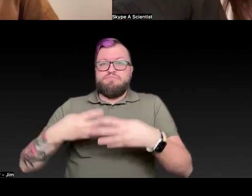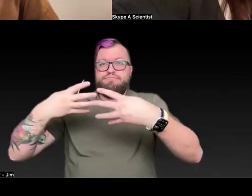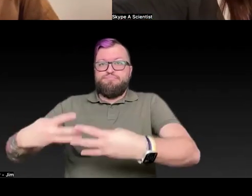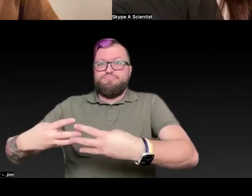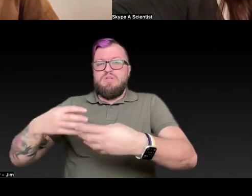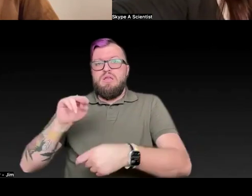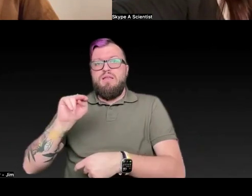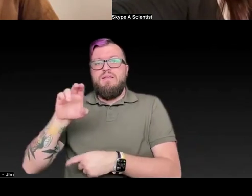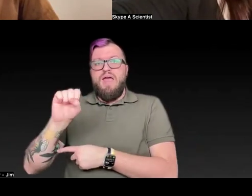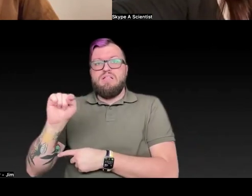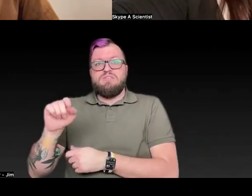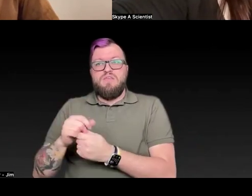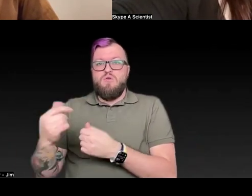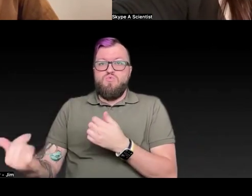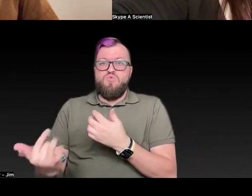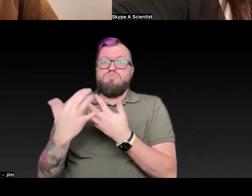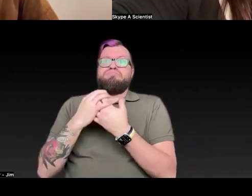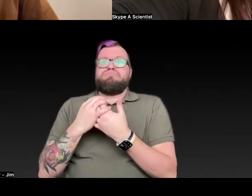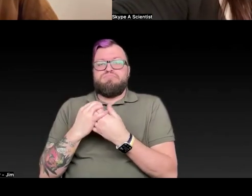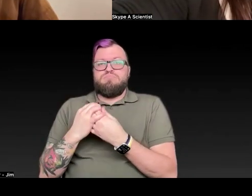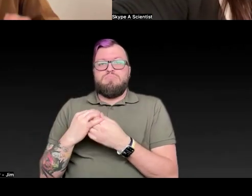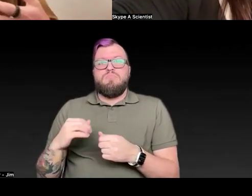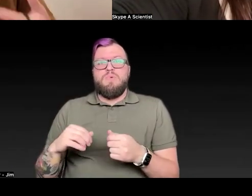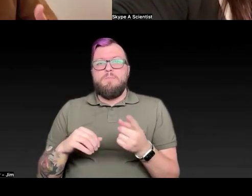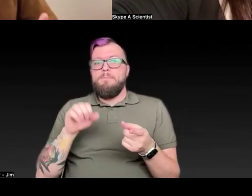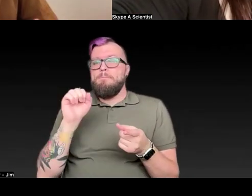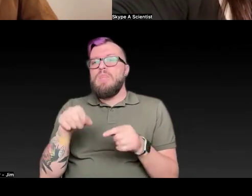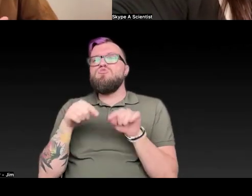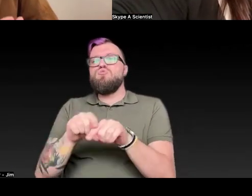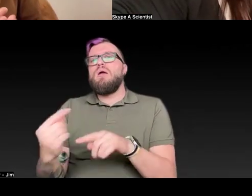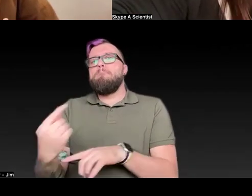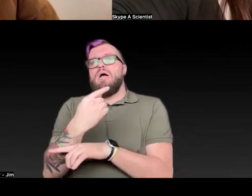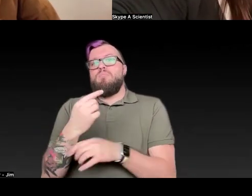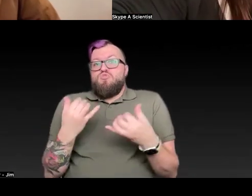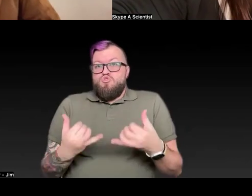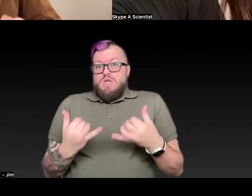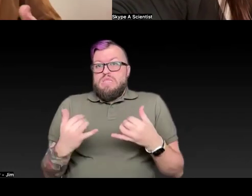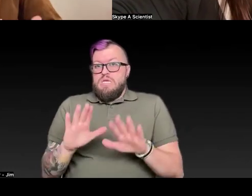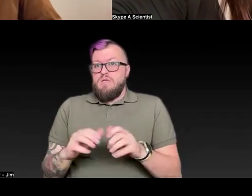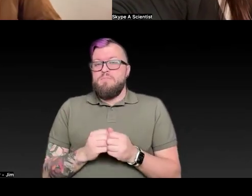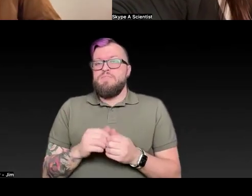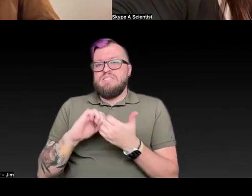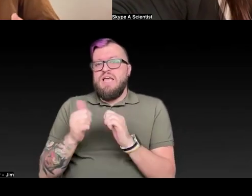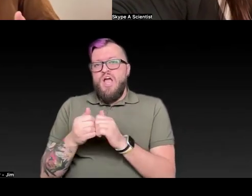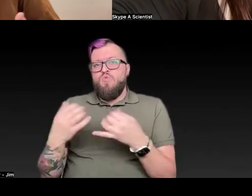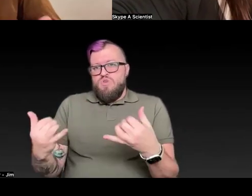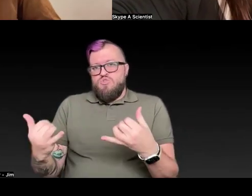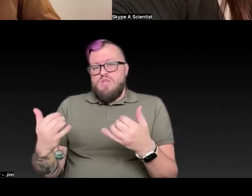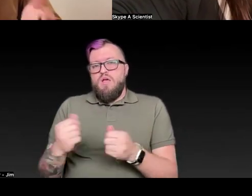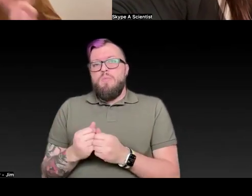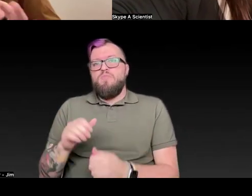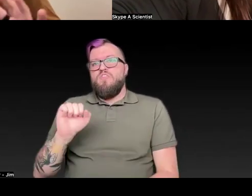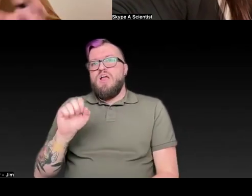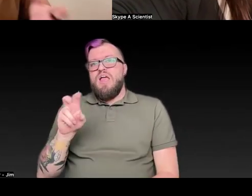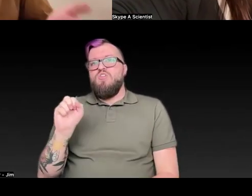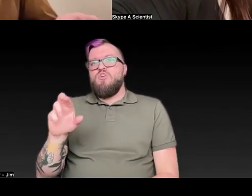Cool. during Um, during their upstream migration. Or so that's currently now right now the way we fish for eels is we're fishing for elvers. The way that medieval